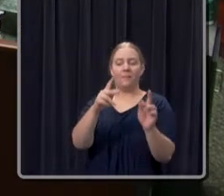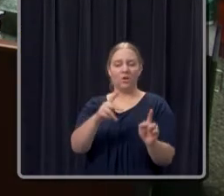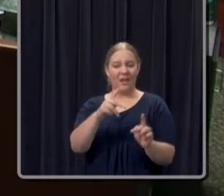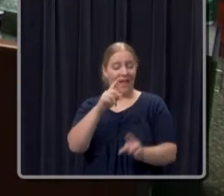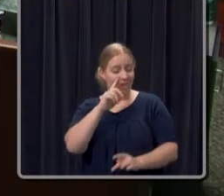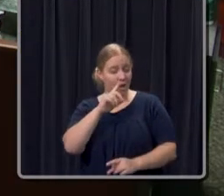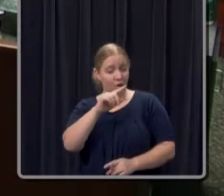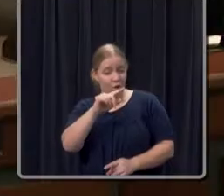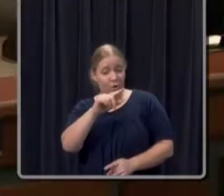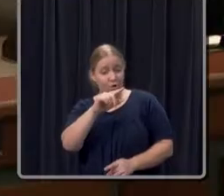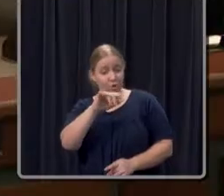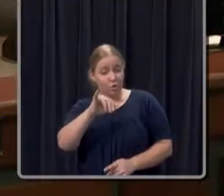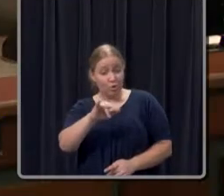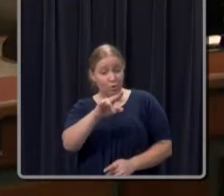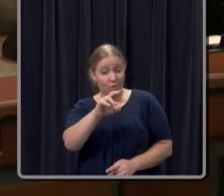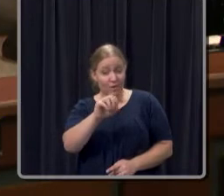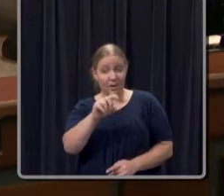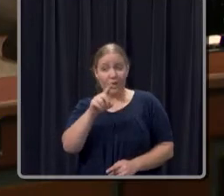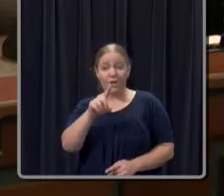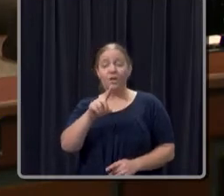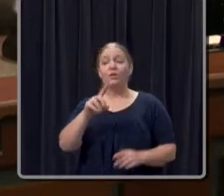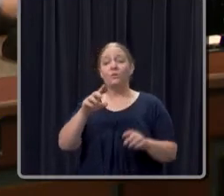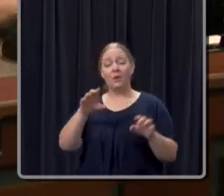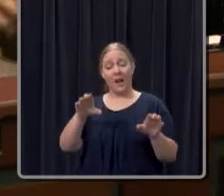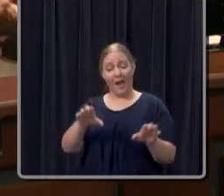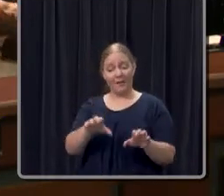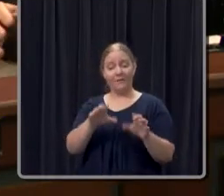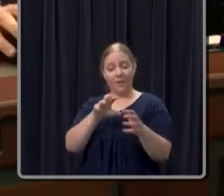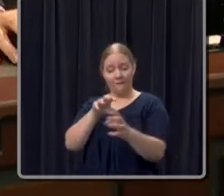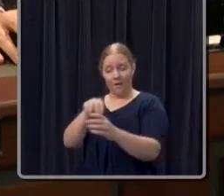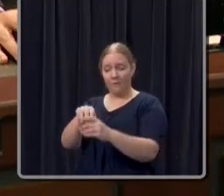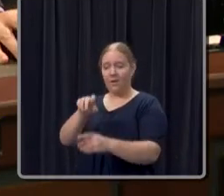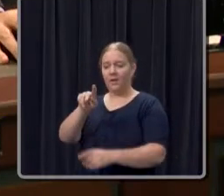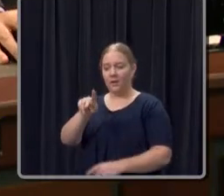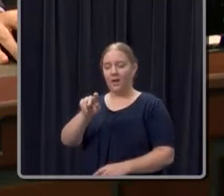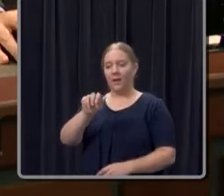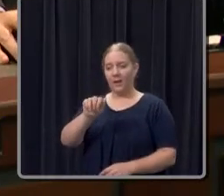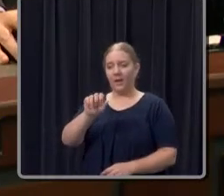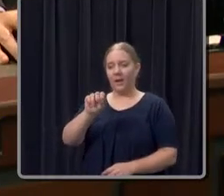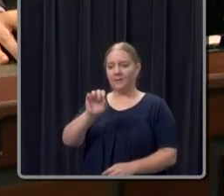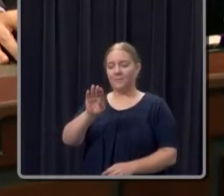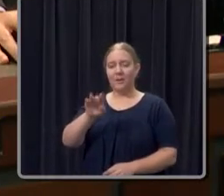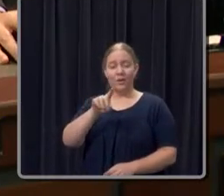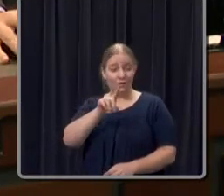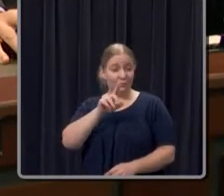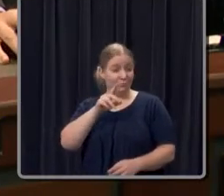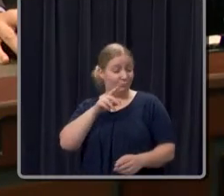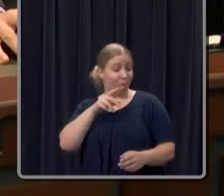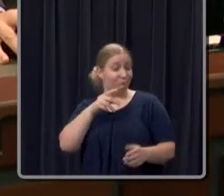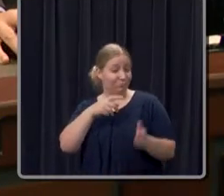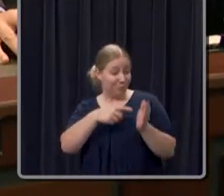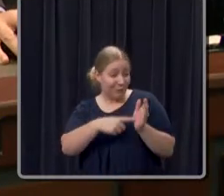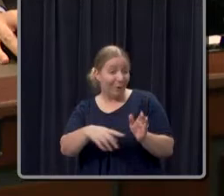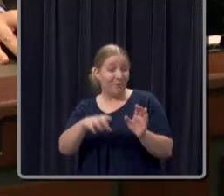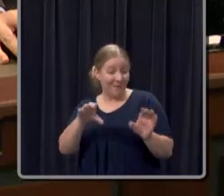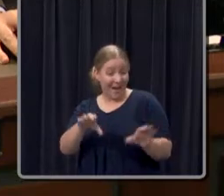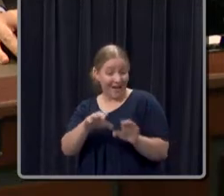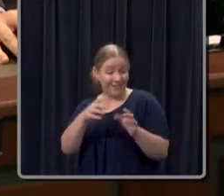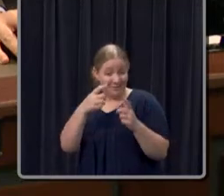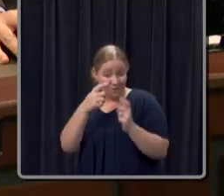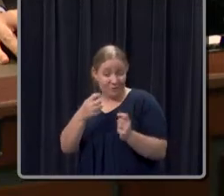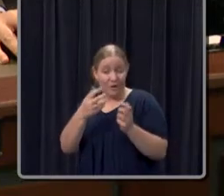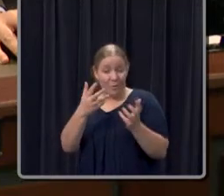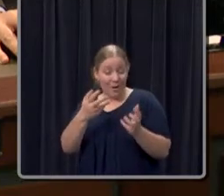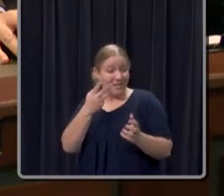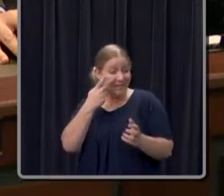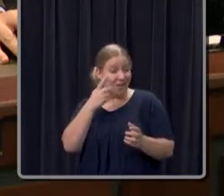mean, you've already plugged in actively with KASB and show an active interest. I would love to see you in that